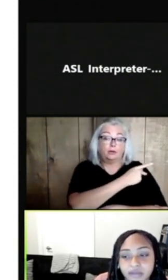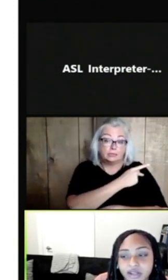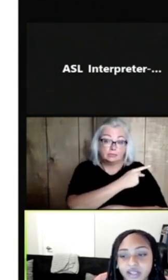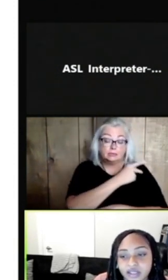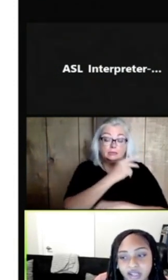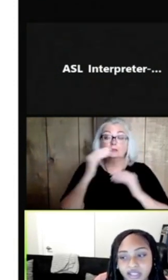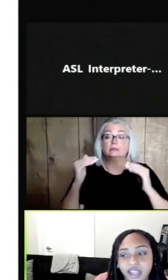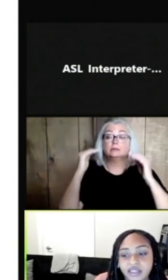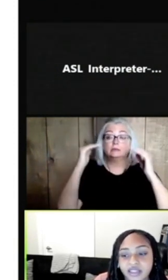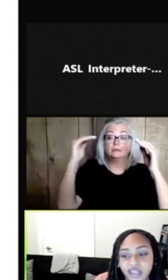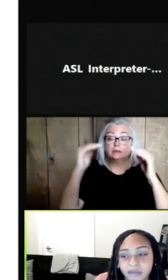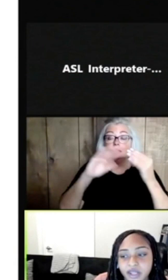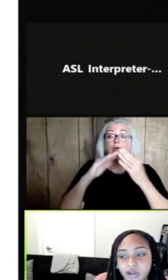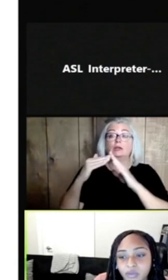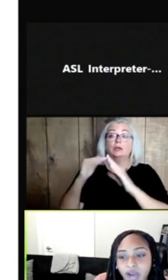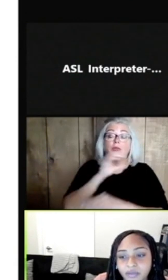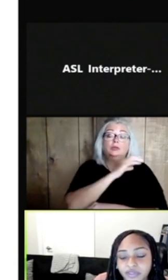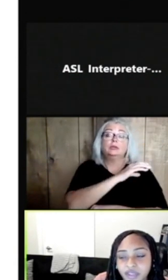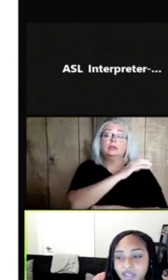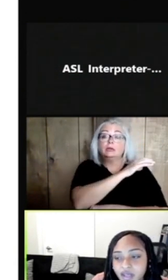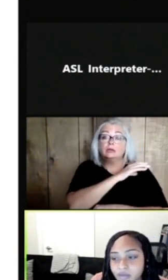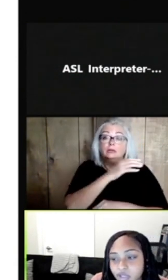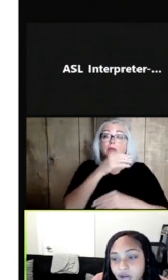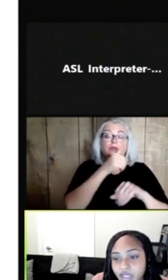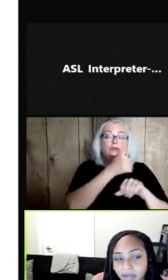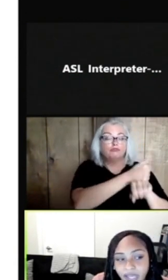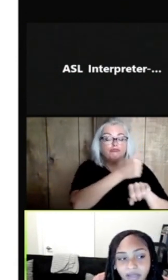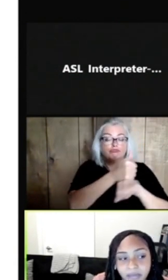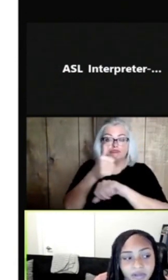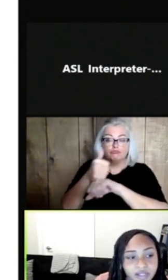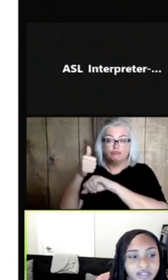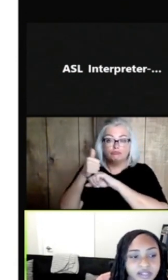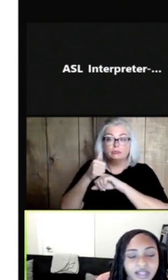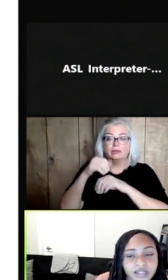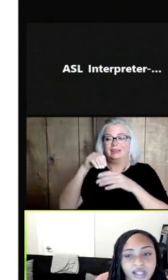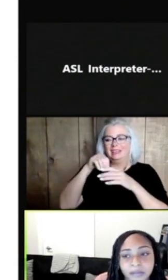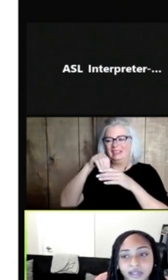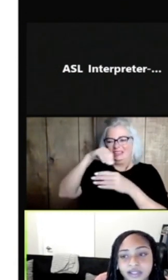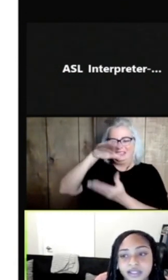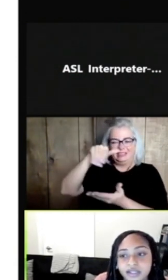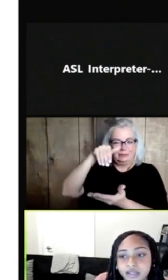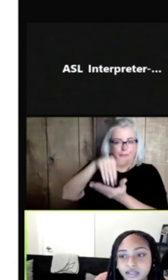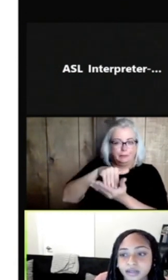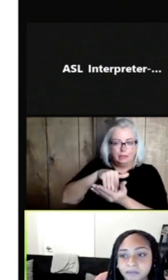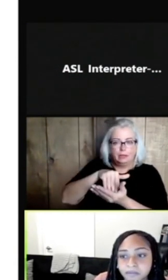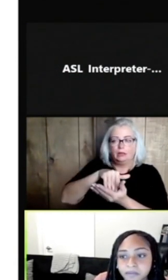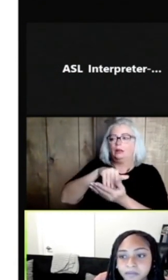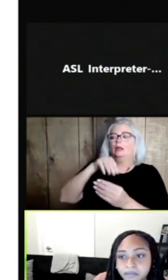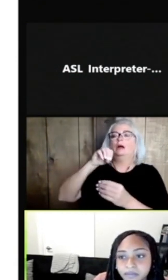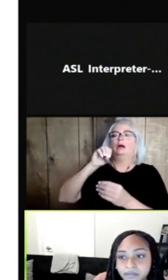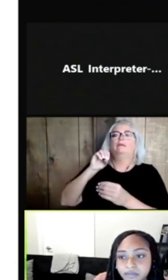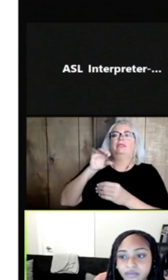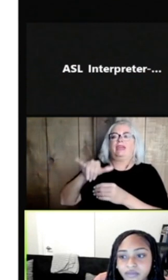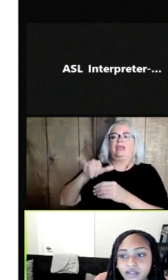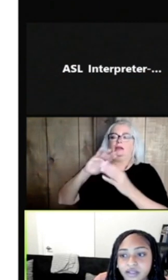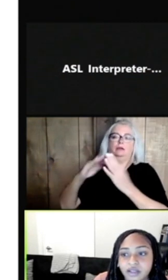vaccination community clinics that have been held right within targeted Black communities. Next slide, please.